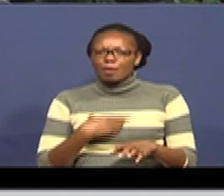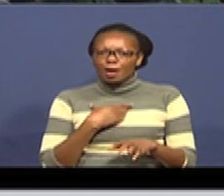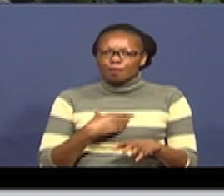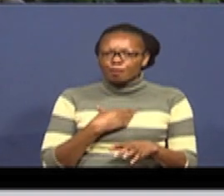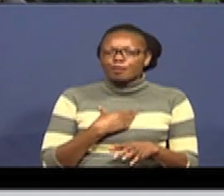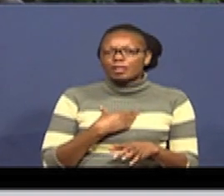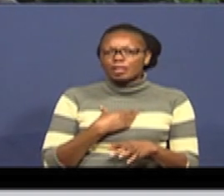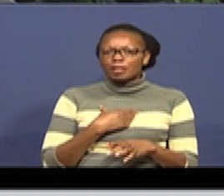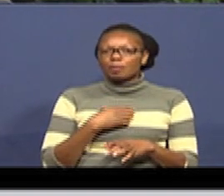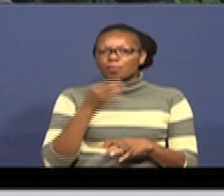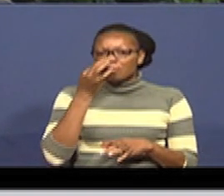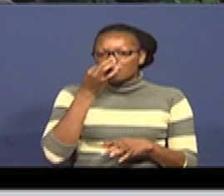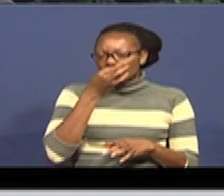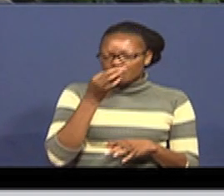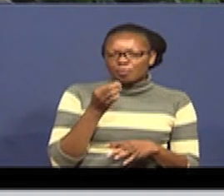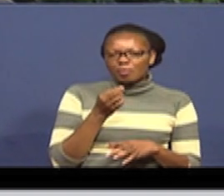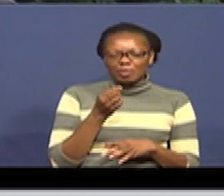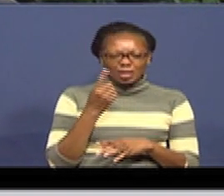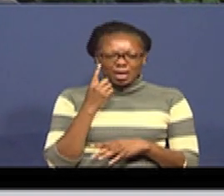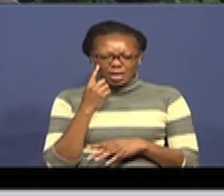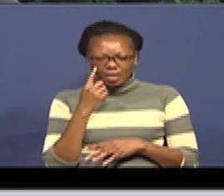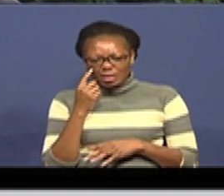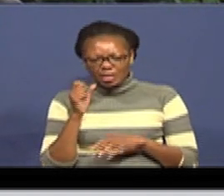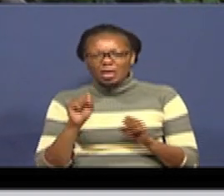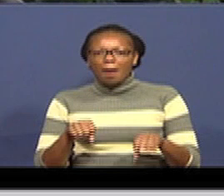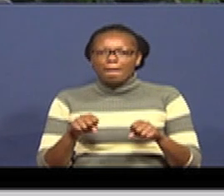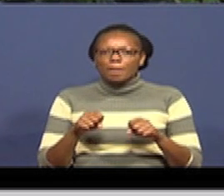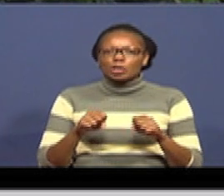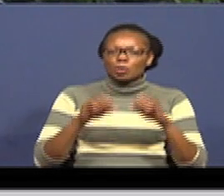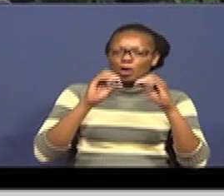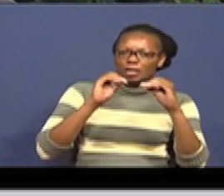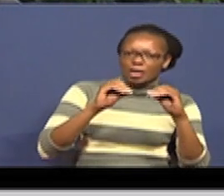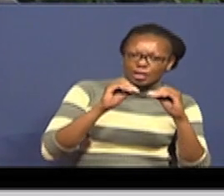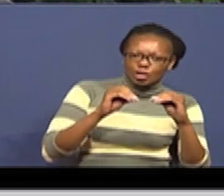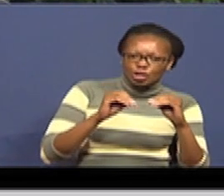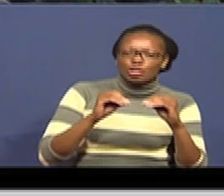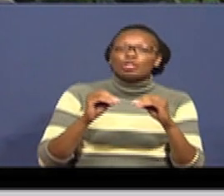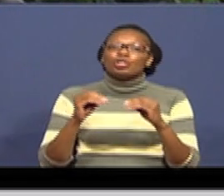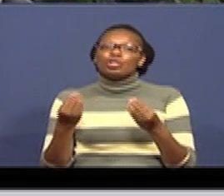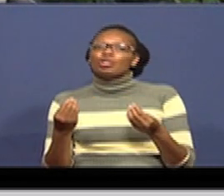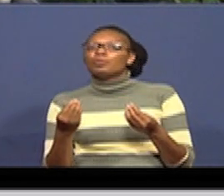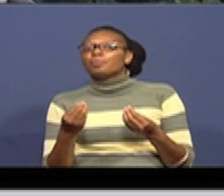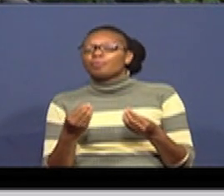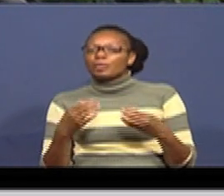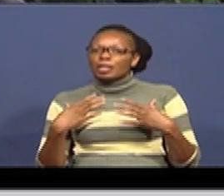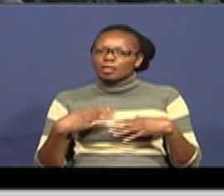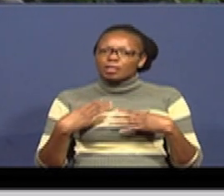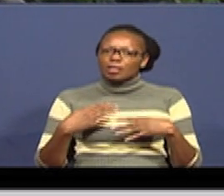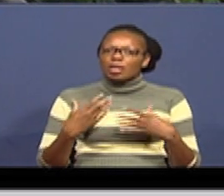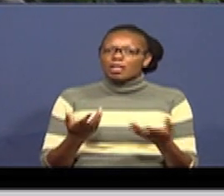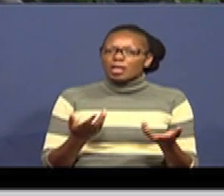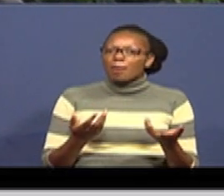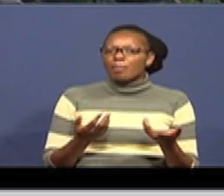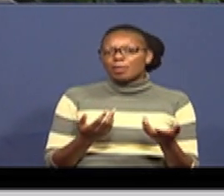County International Cooperative Work, at that time, we visit that place and to make a